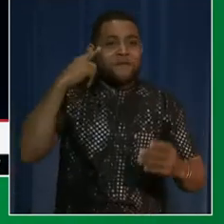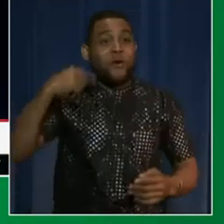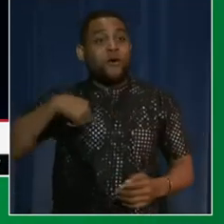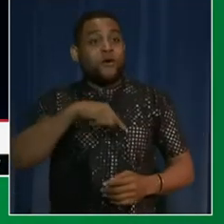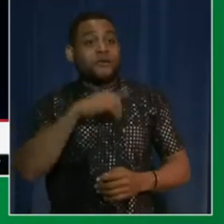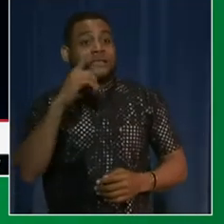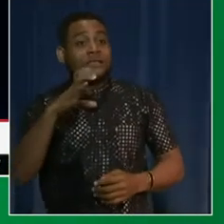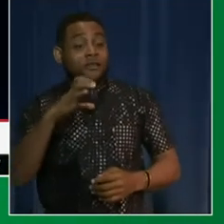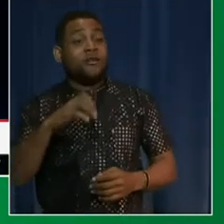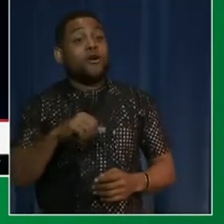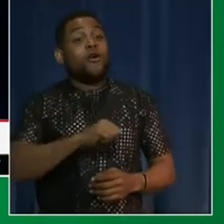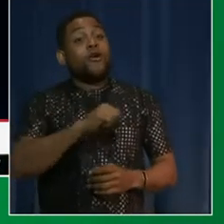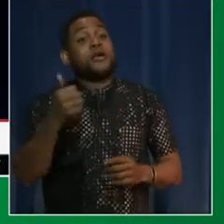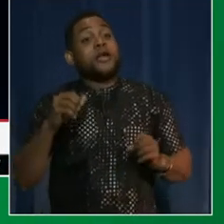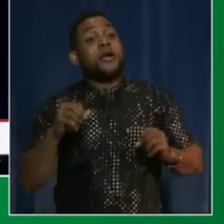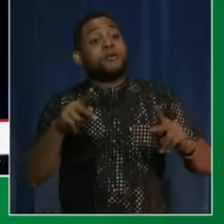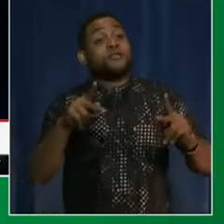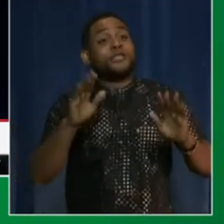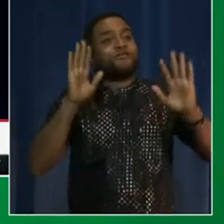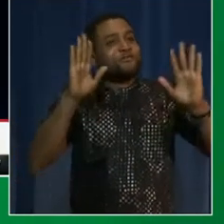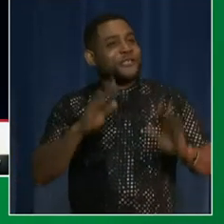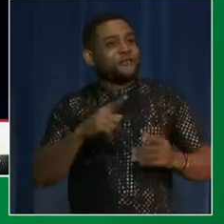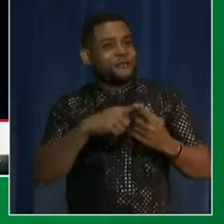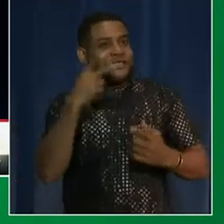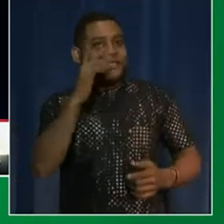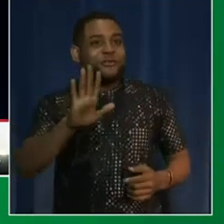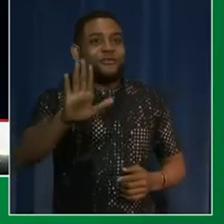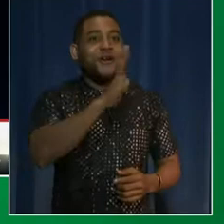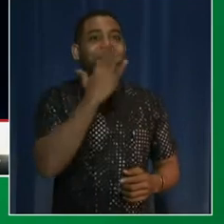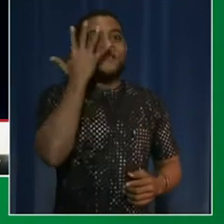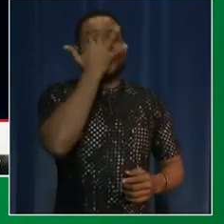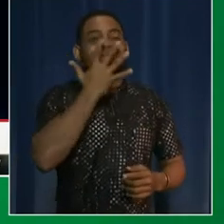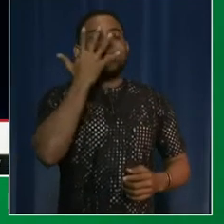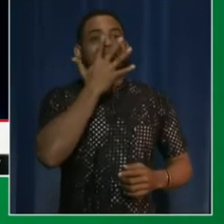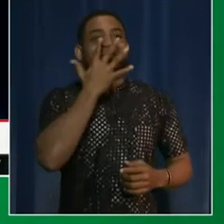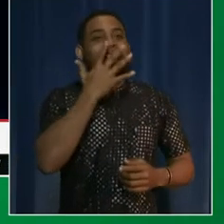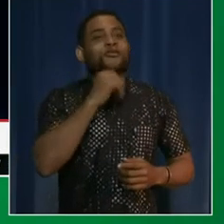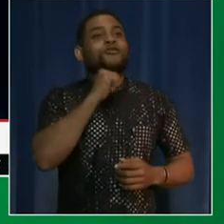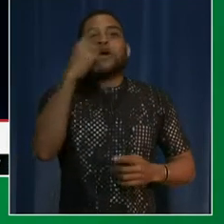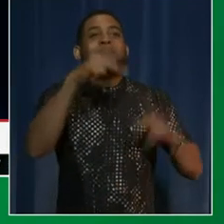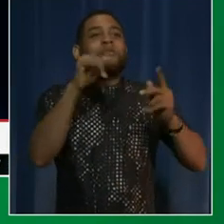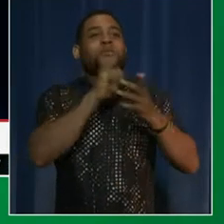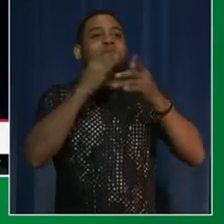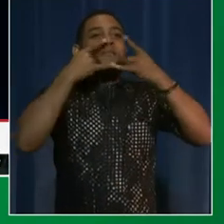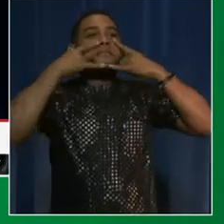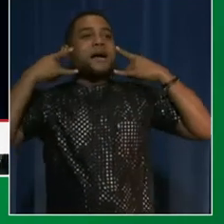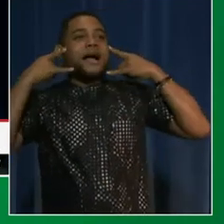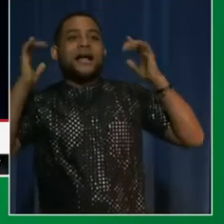to see your faces and not you people out here with the mask on. You look great.